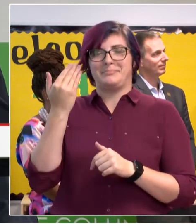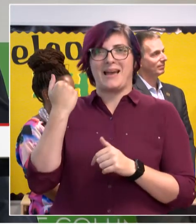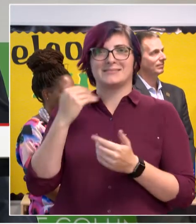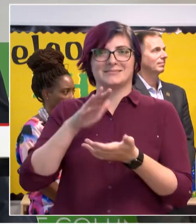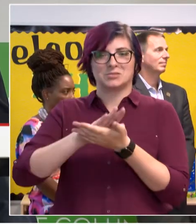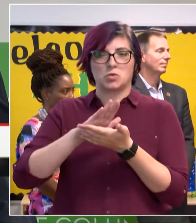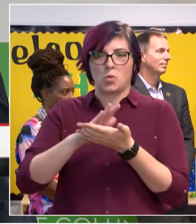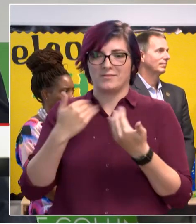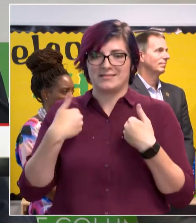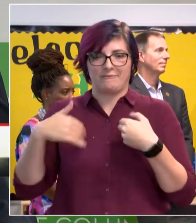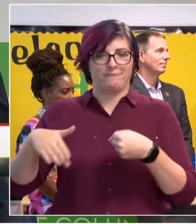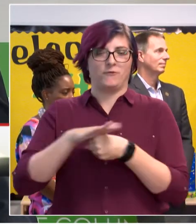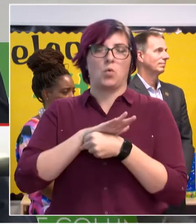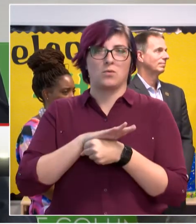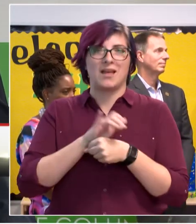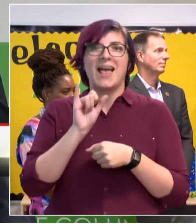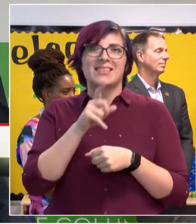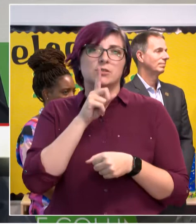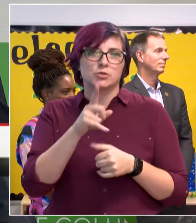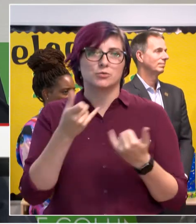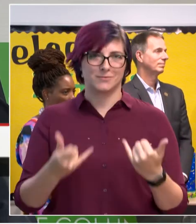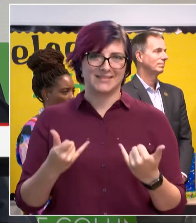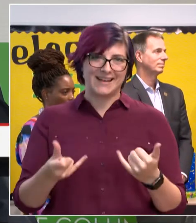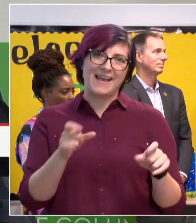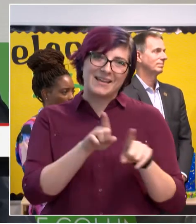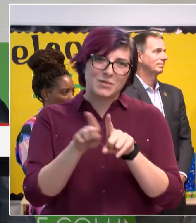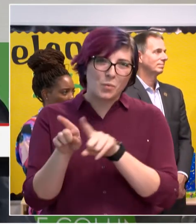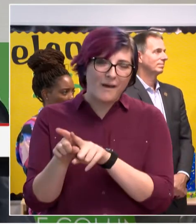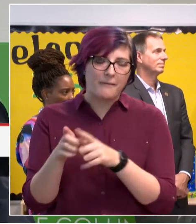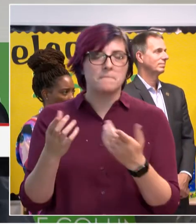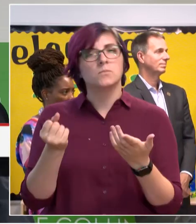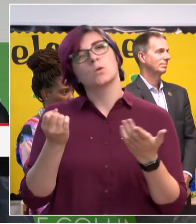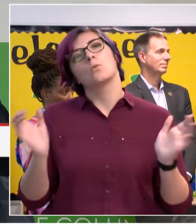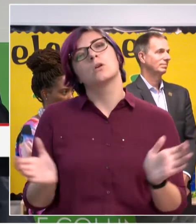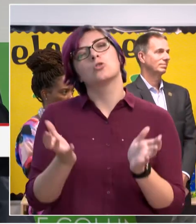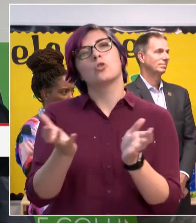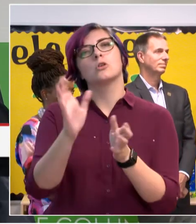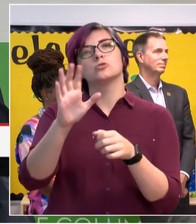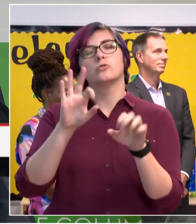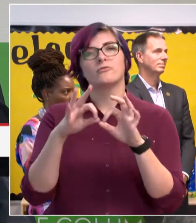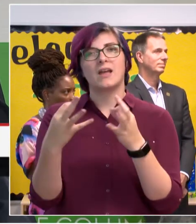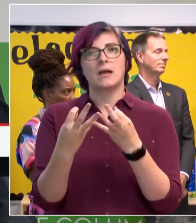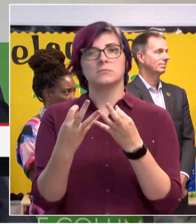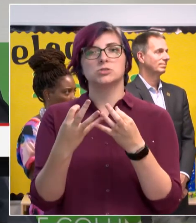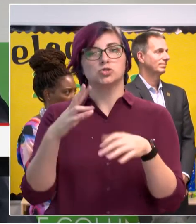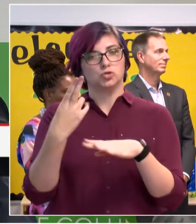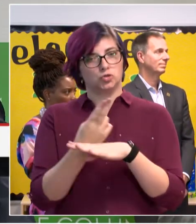seats, which is also true today as well. So we encourage families to maximize the seats that